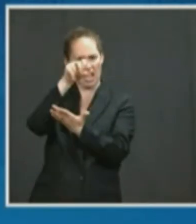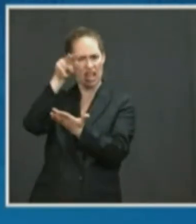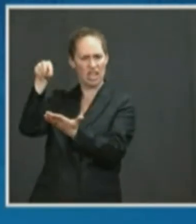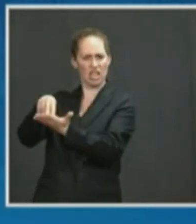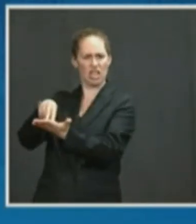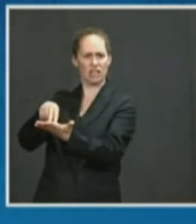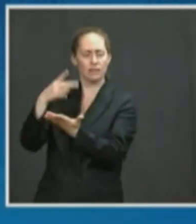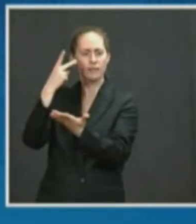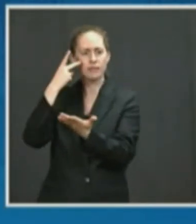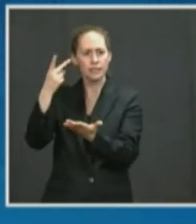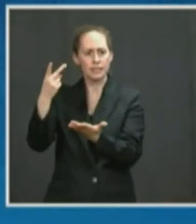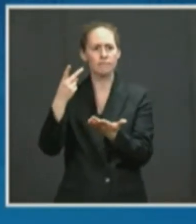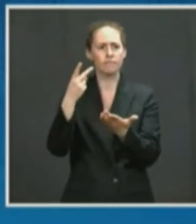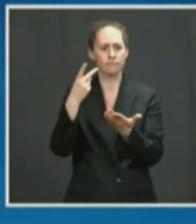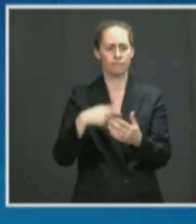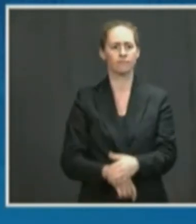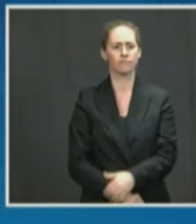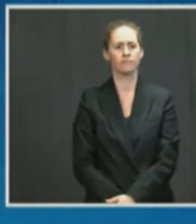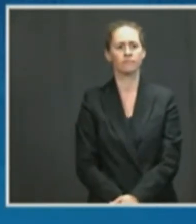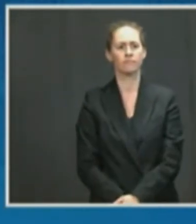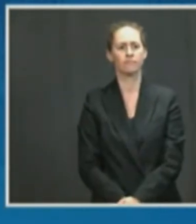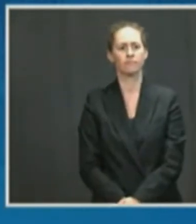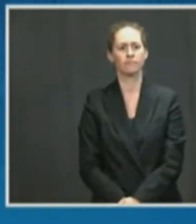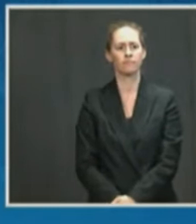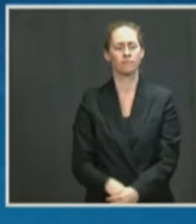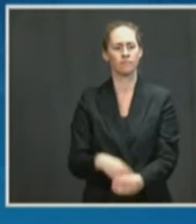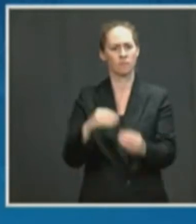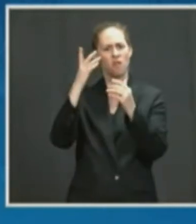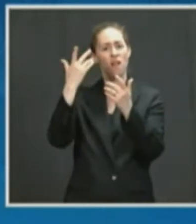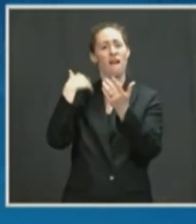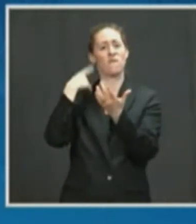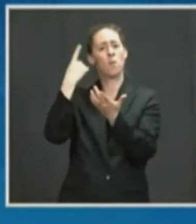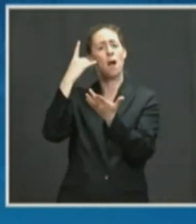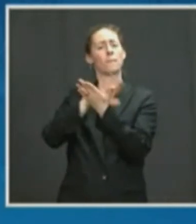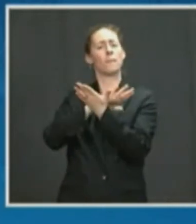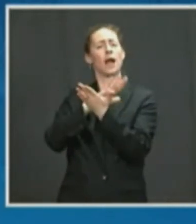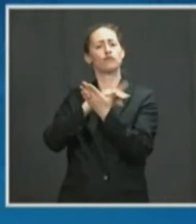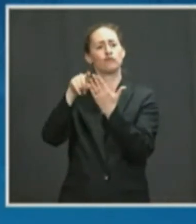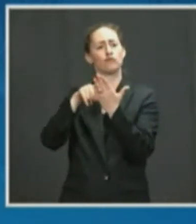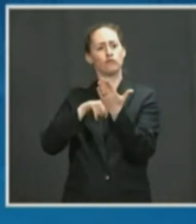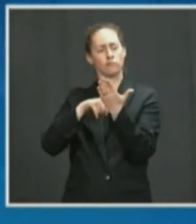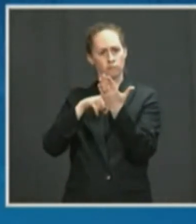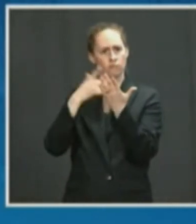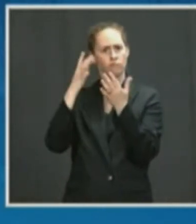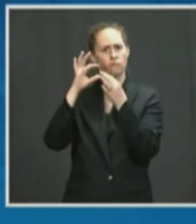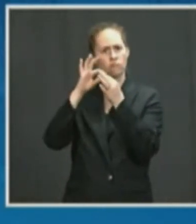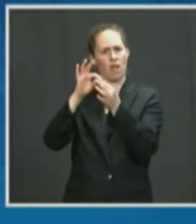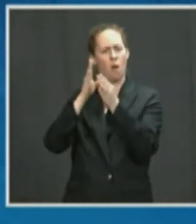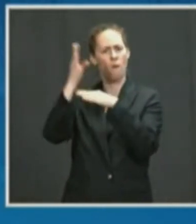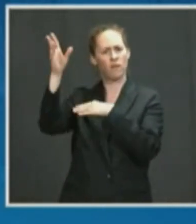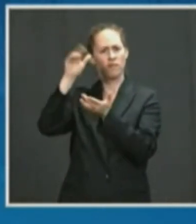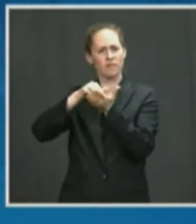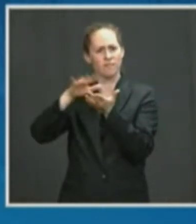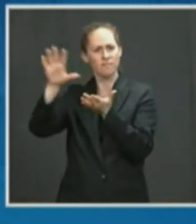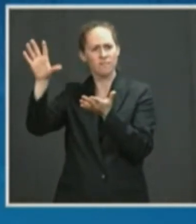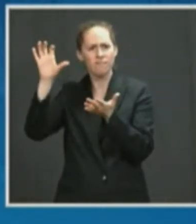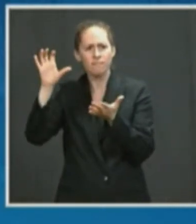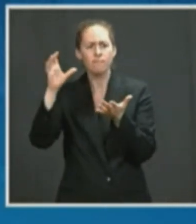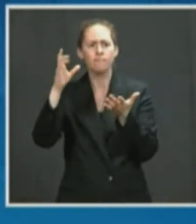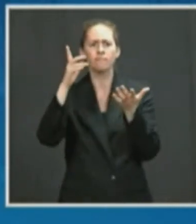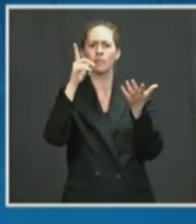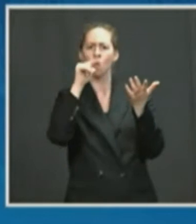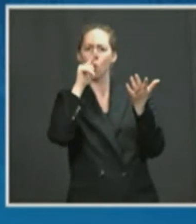3,500 works that are in construction at this time. That tells you who was awarded the work, so what is the degree